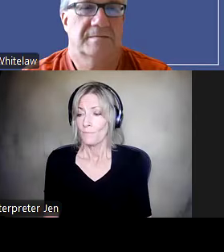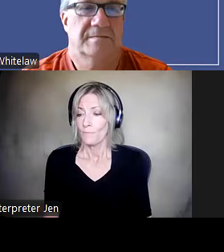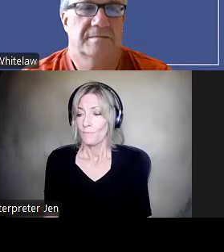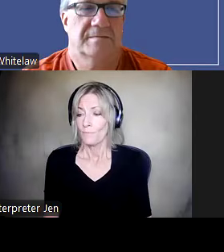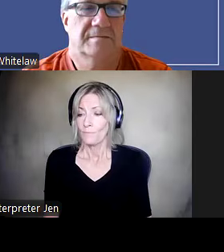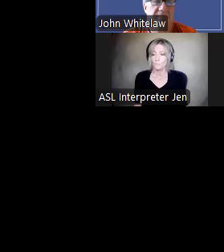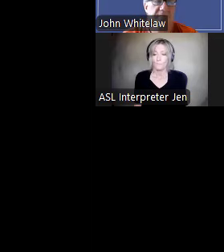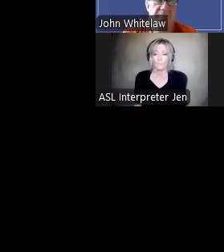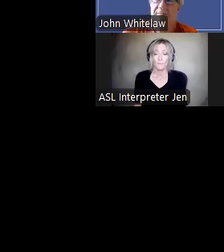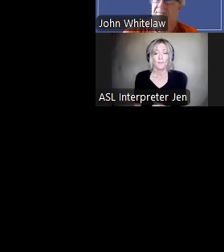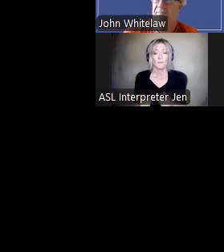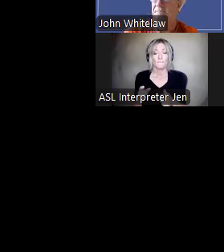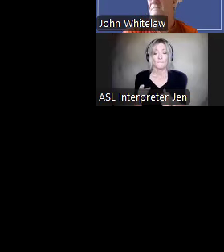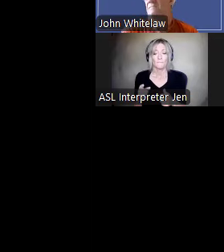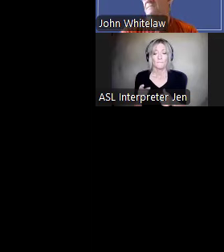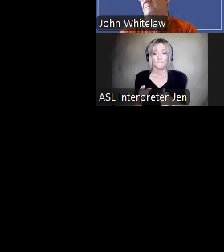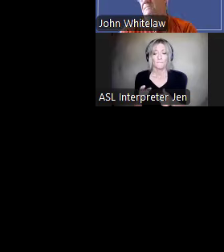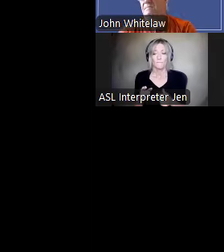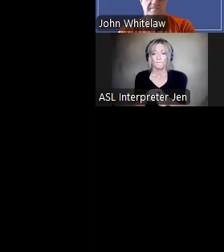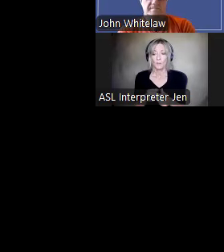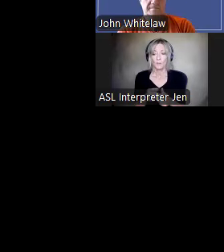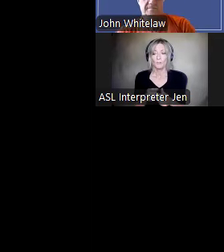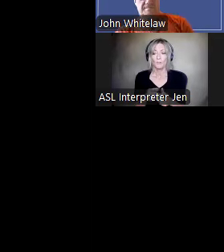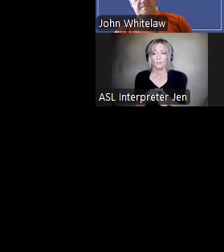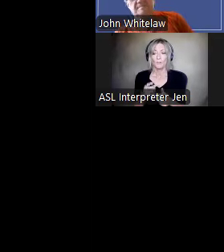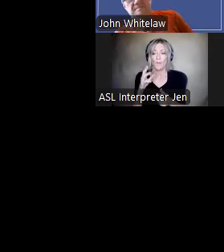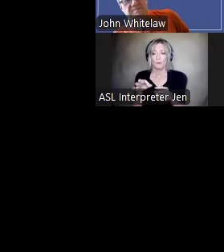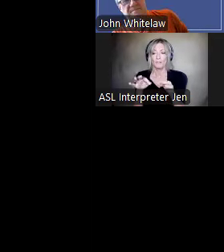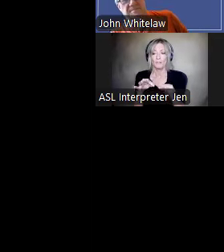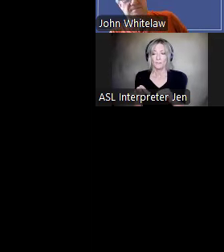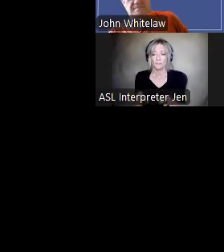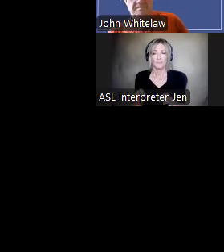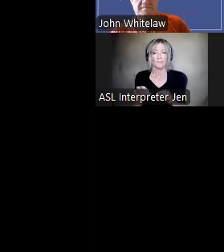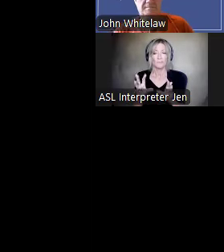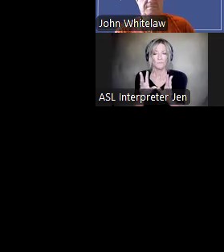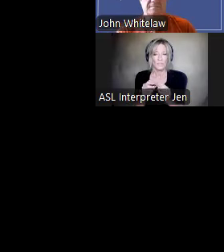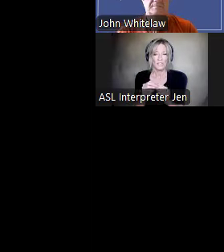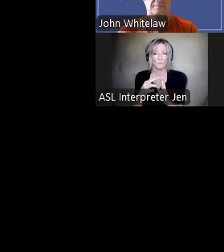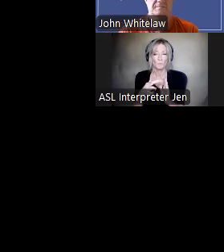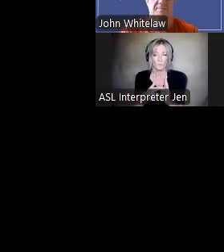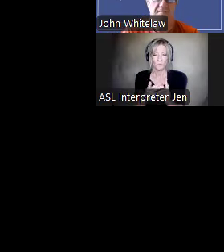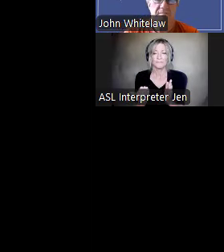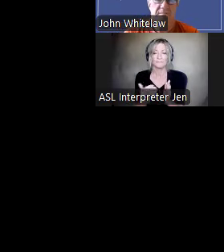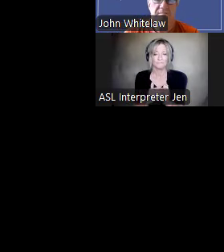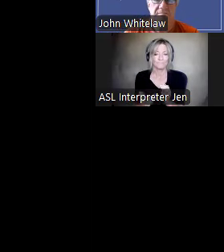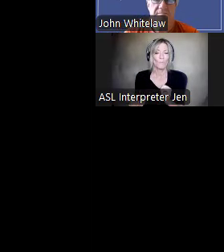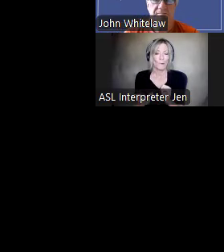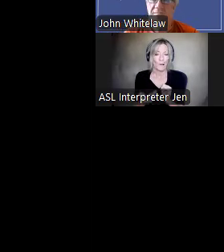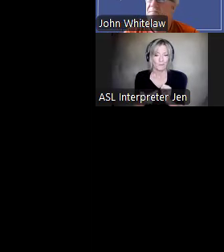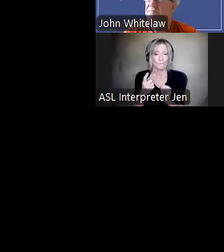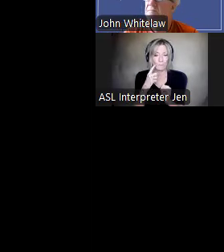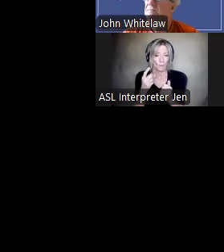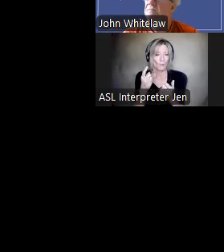Before we begin, I'm going to go over a few webinar logistics. Again, welcome to all